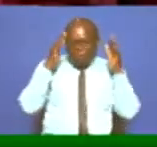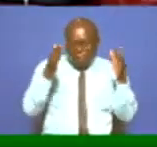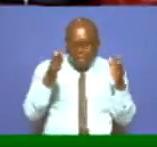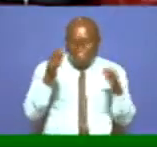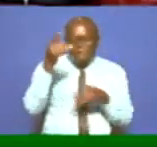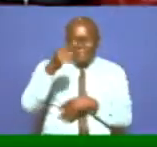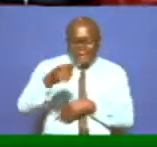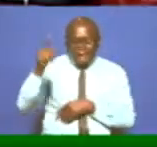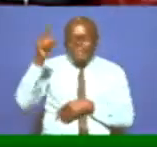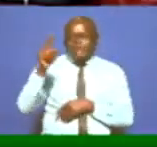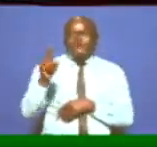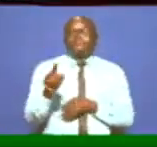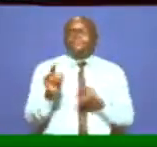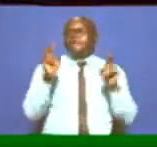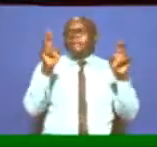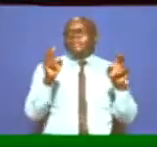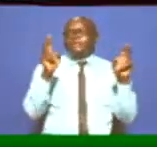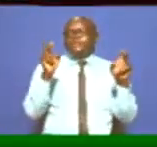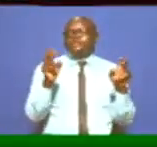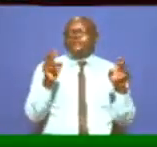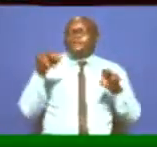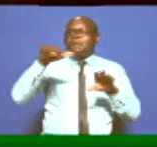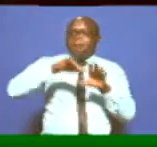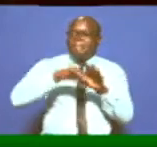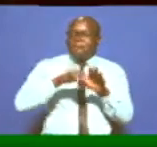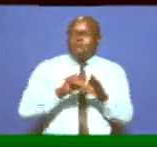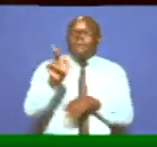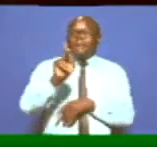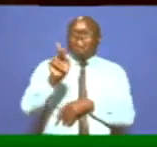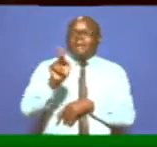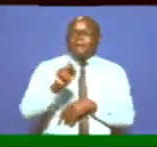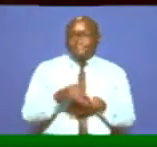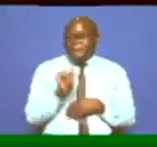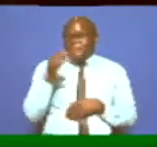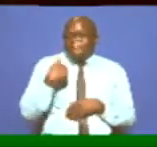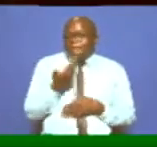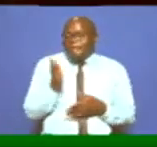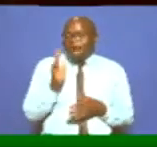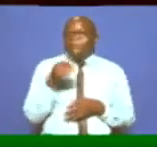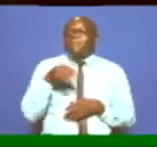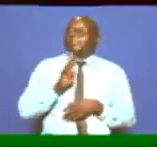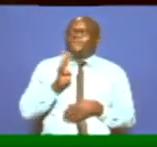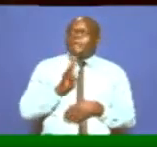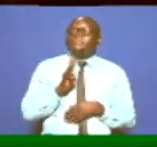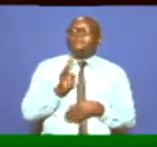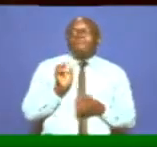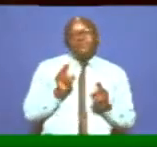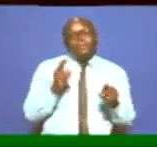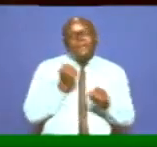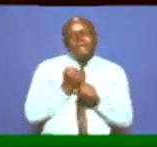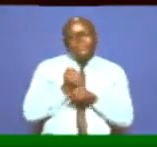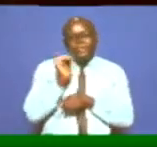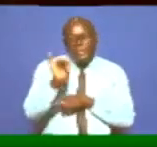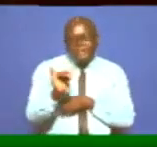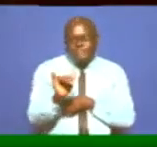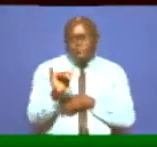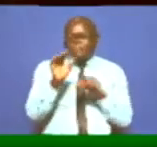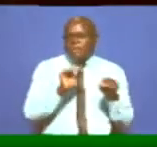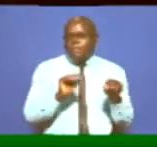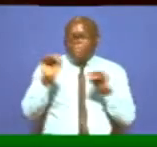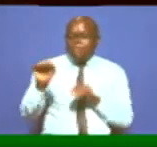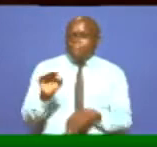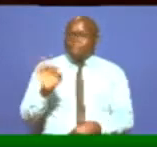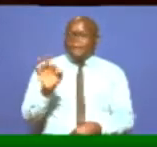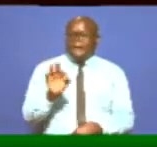restrict yourself to the fertilizer issue, the honorable member for Papillion. If there is anything you wanted to say, you say. So let's go to fertilizer.